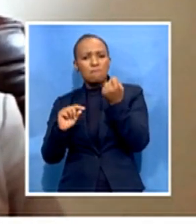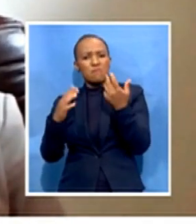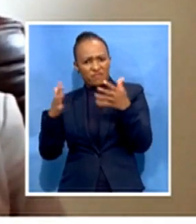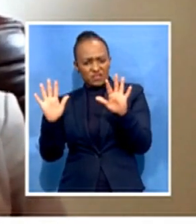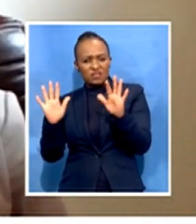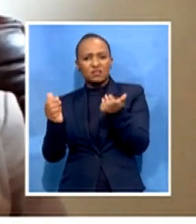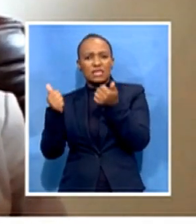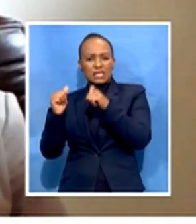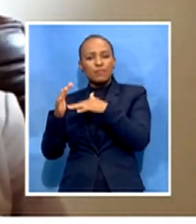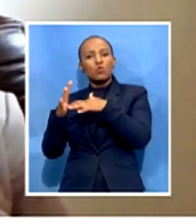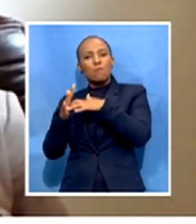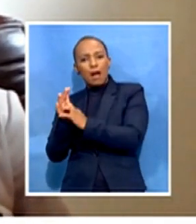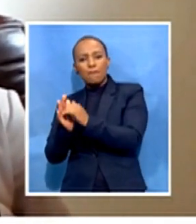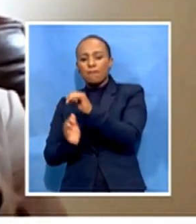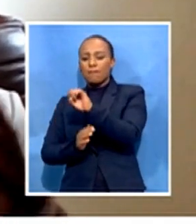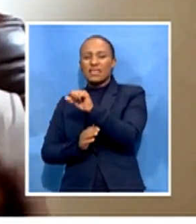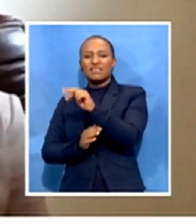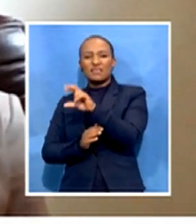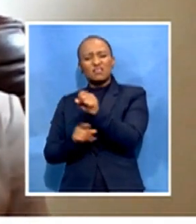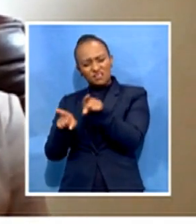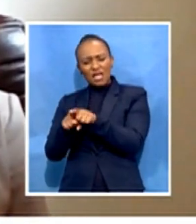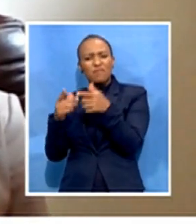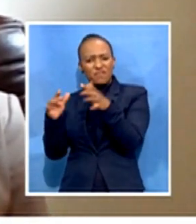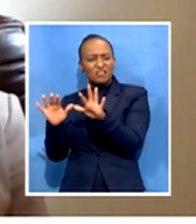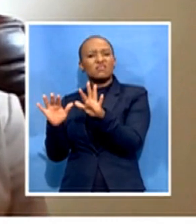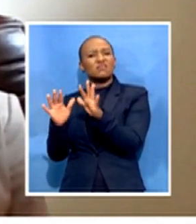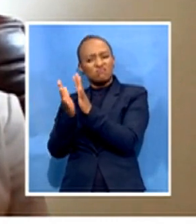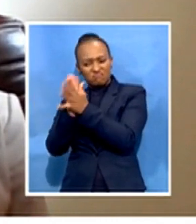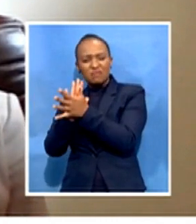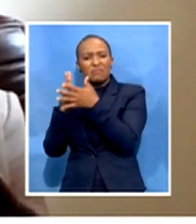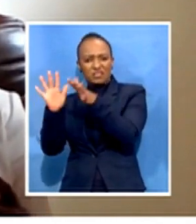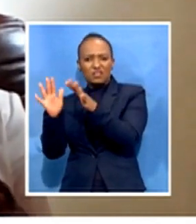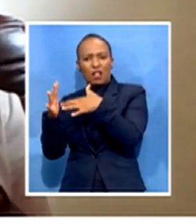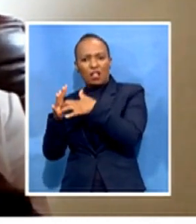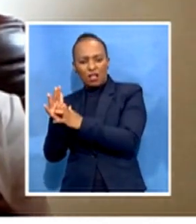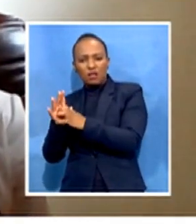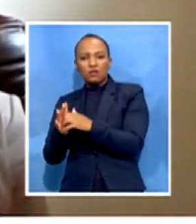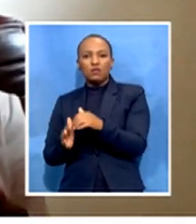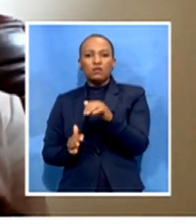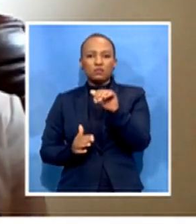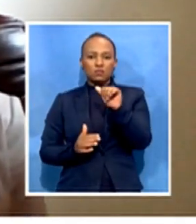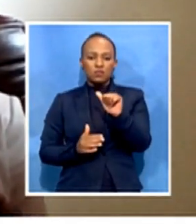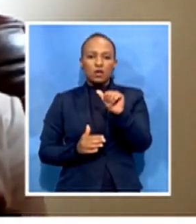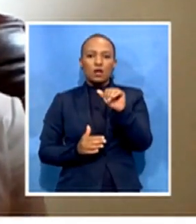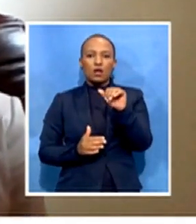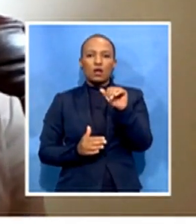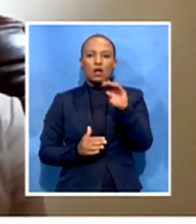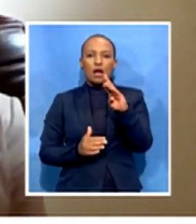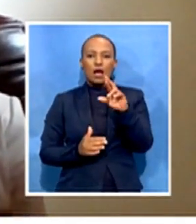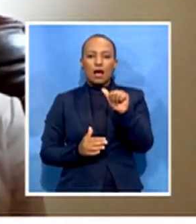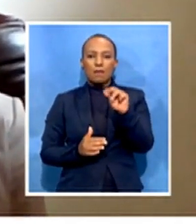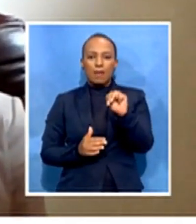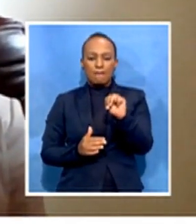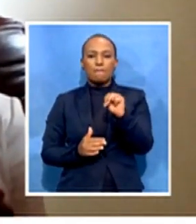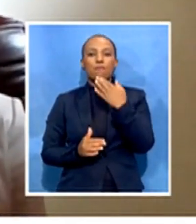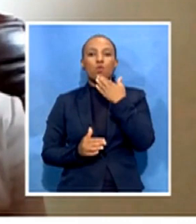also achieved. So Abraham referred to the fact that the illicit economy in this country is